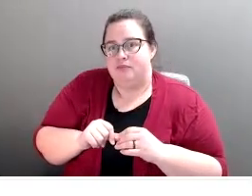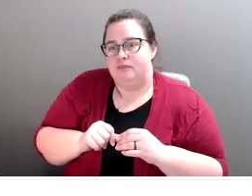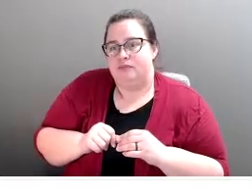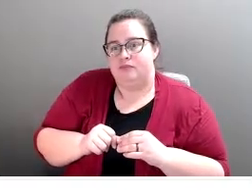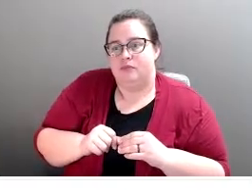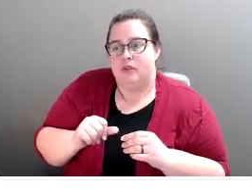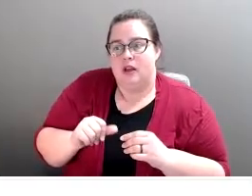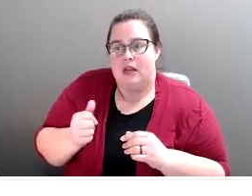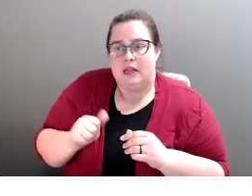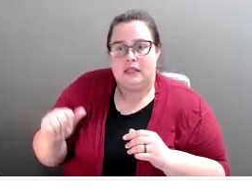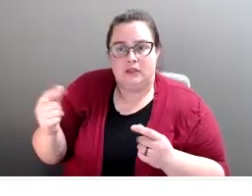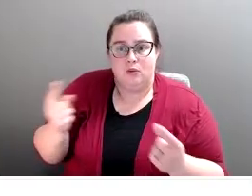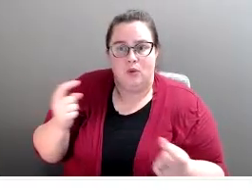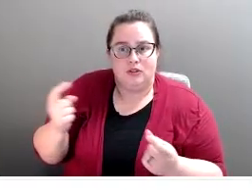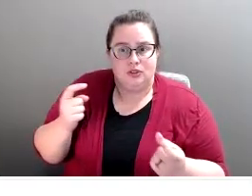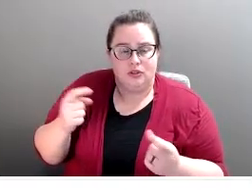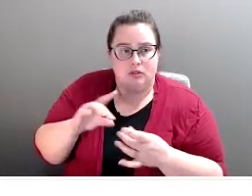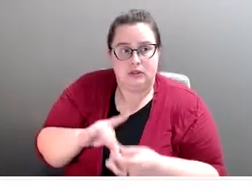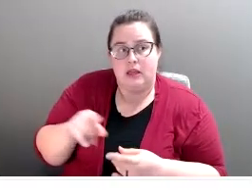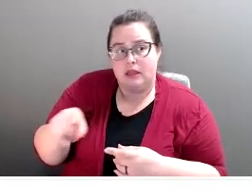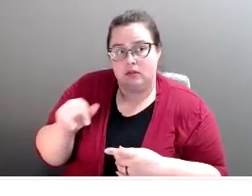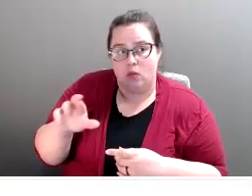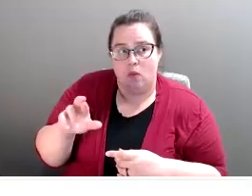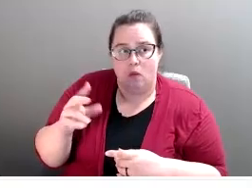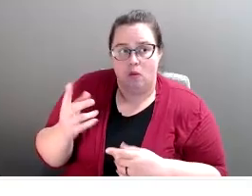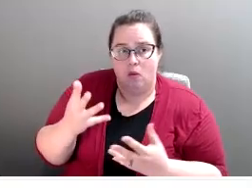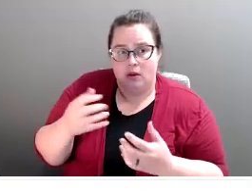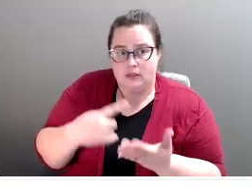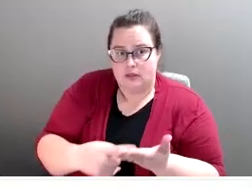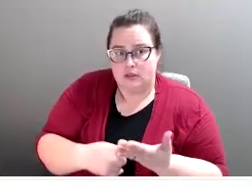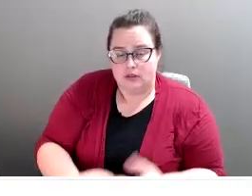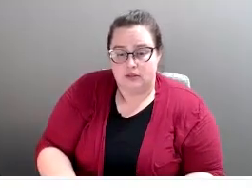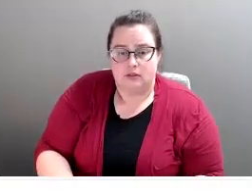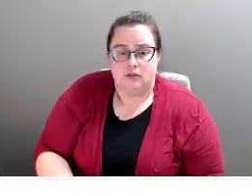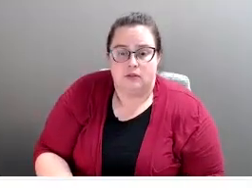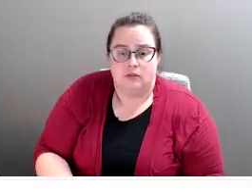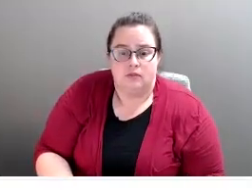any questions we could answer around this or anything you would like to discuss?